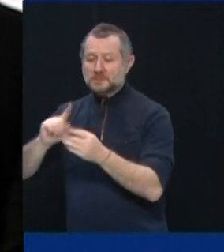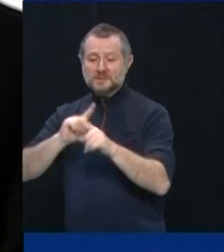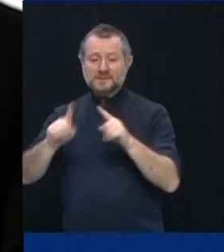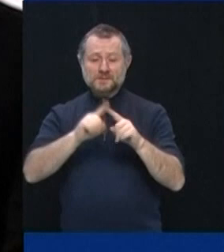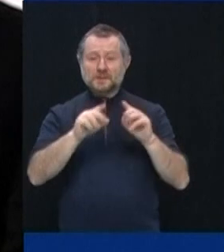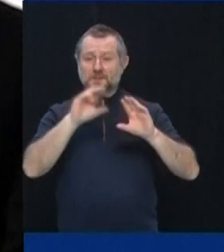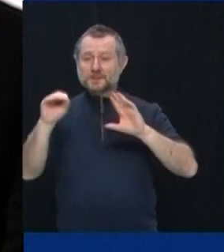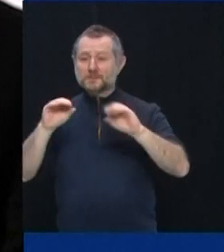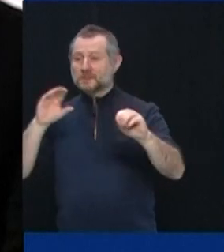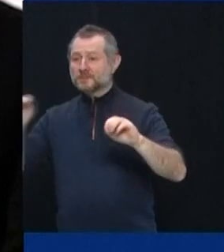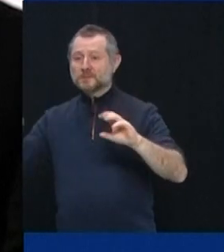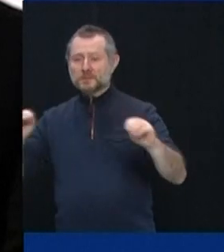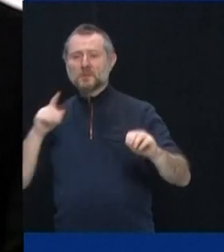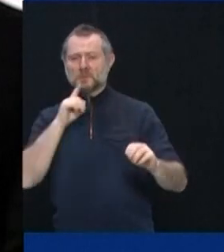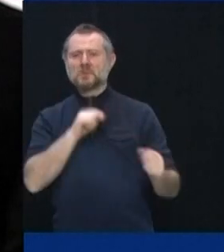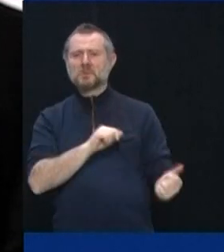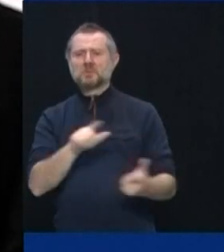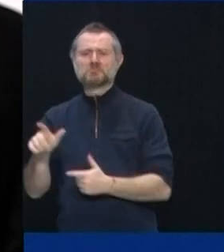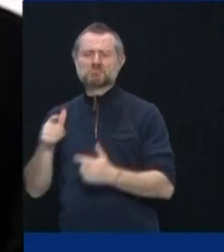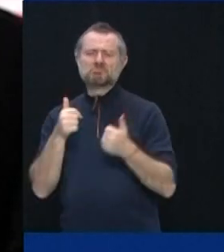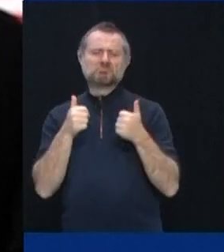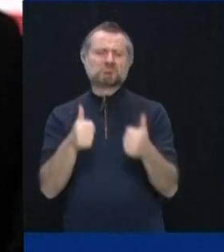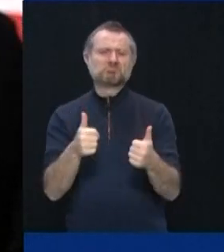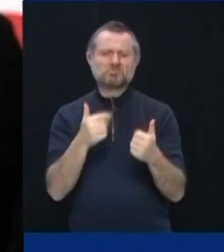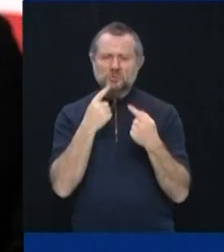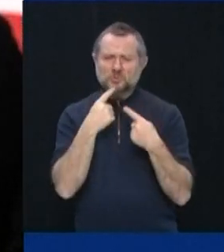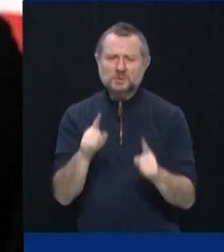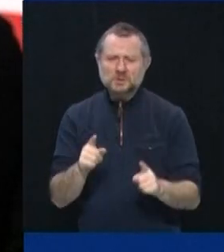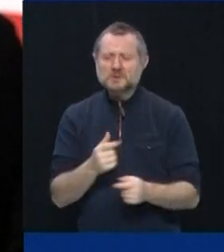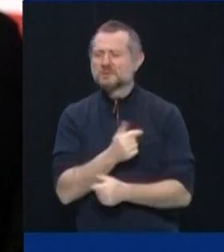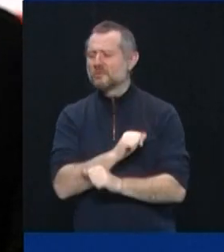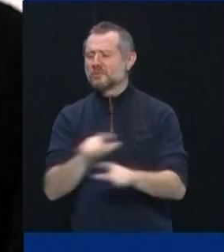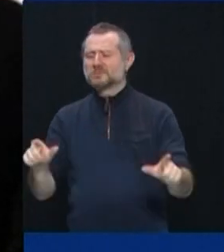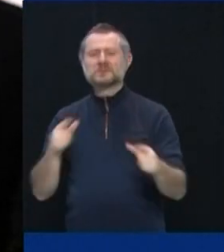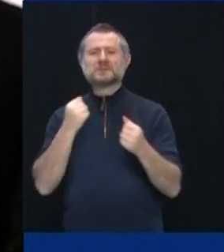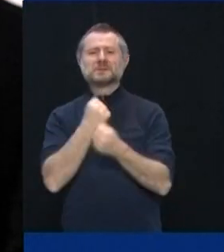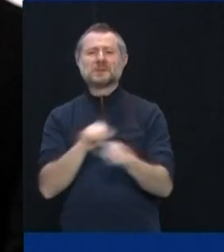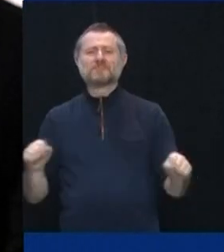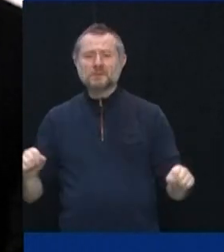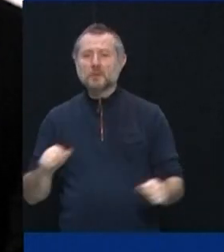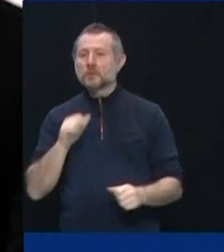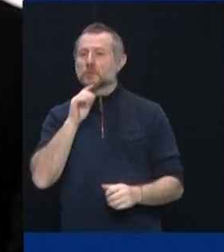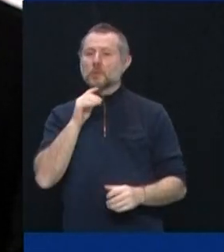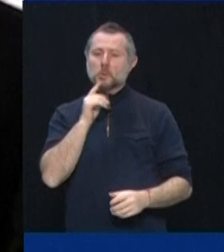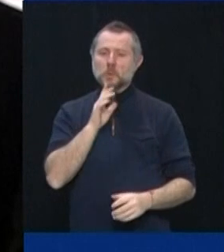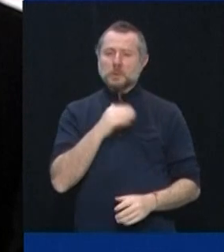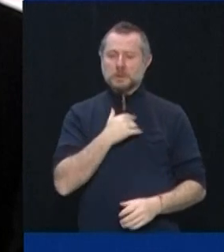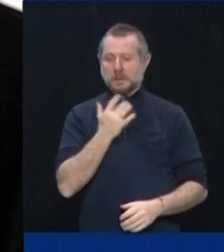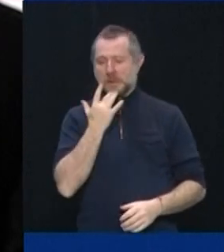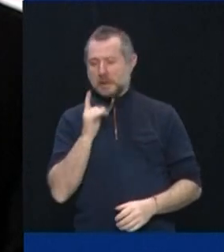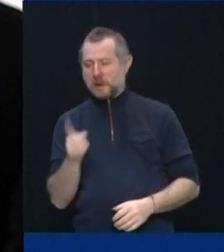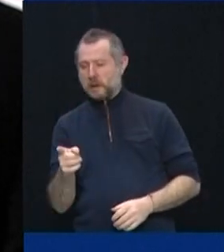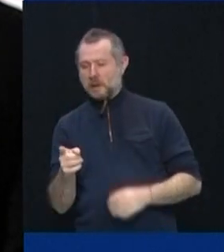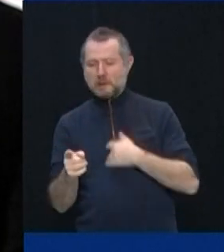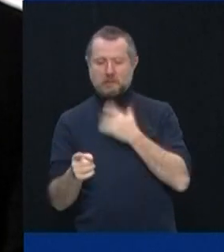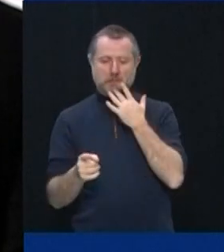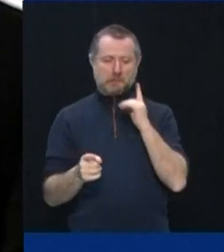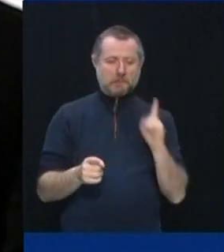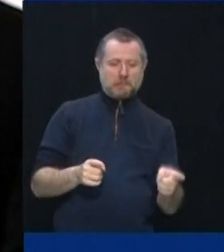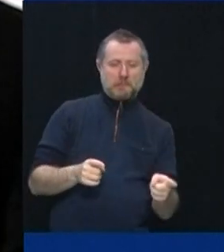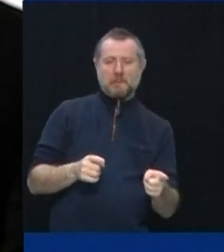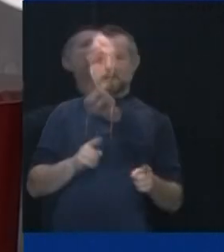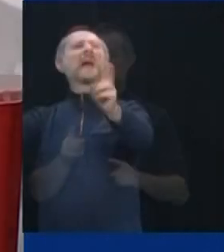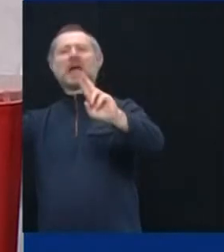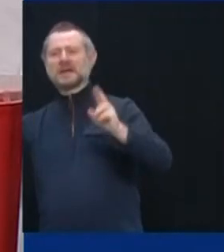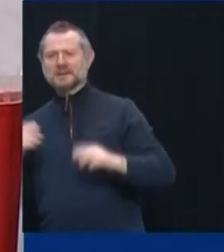all work. They are all safe. Don't try to pick one over the other. Take whatever vaccine you